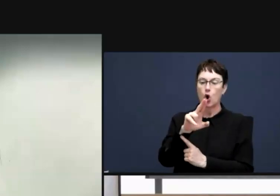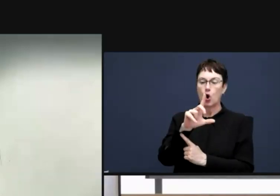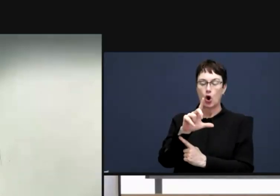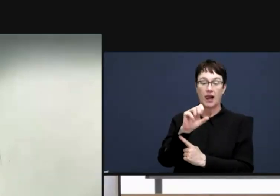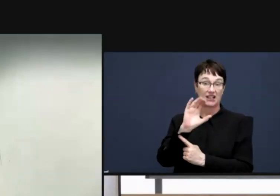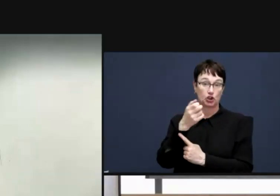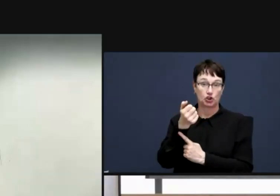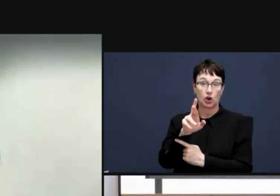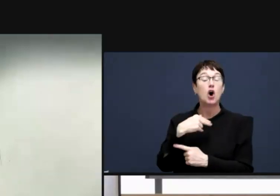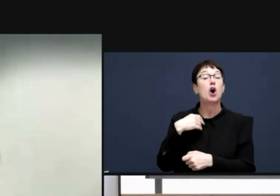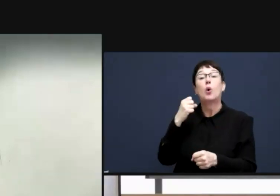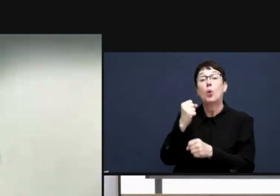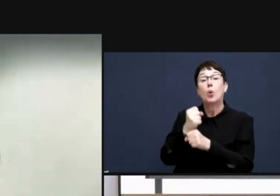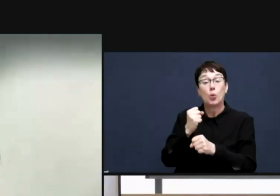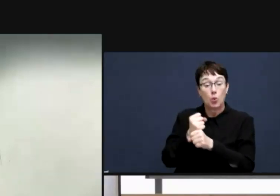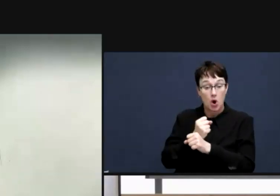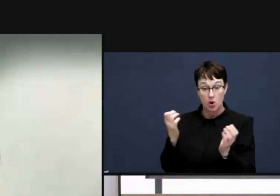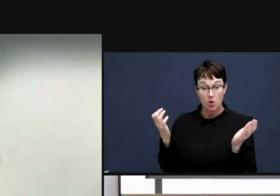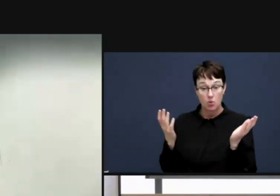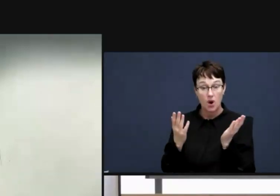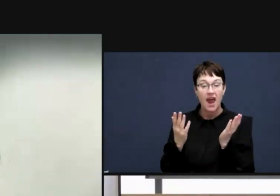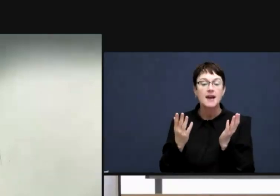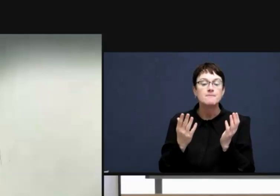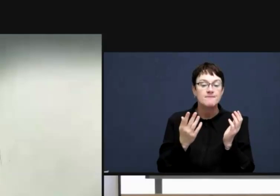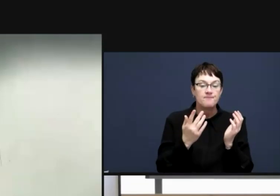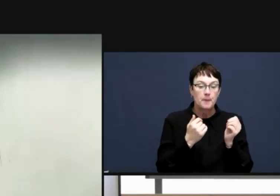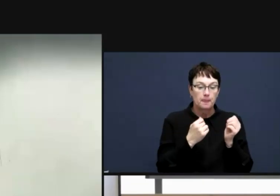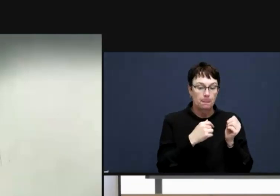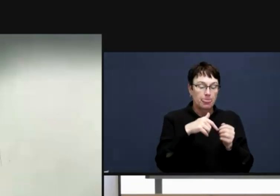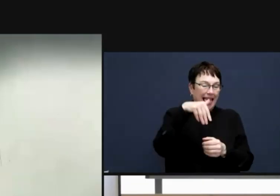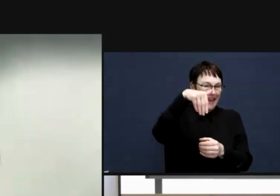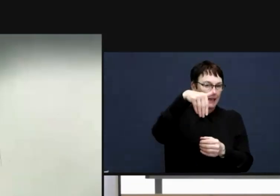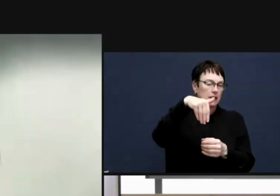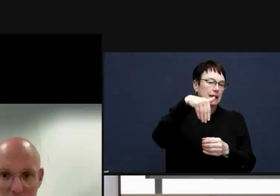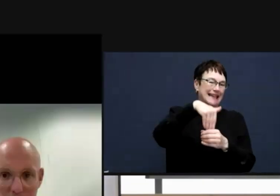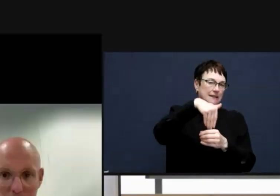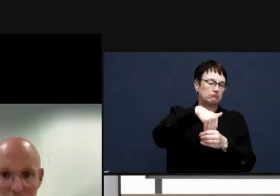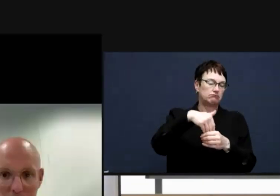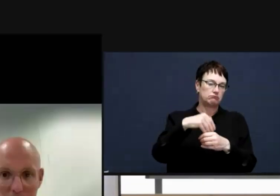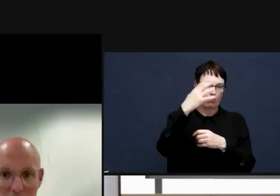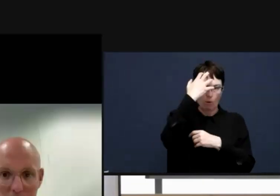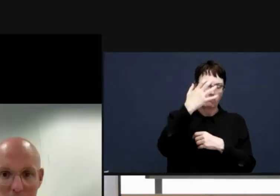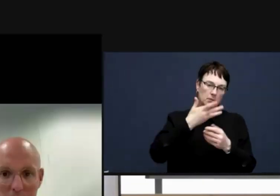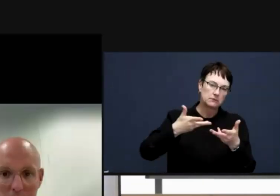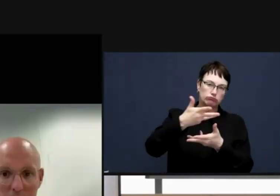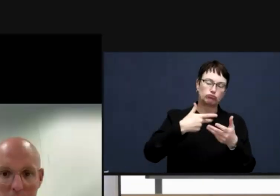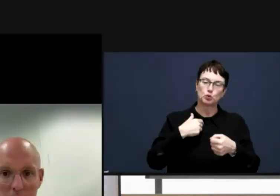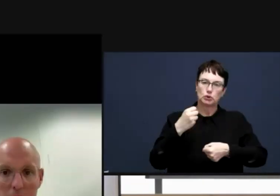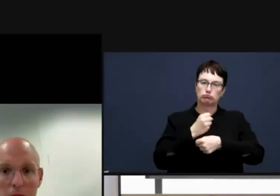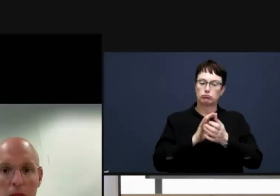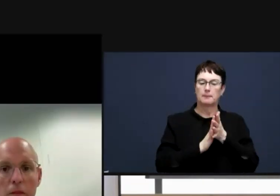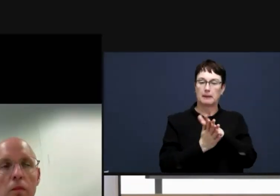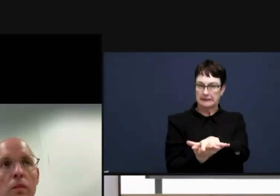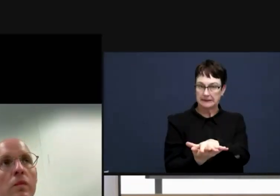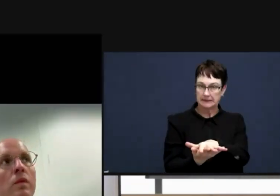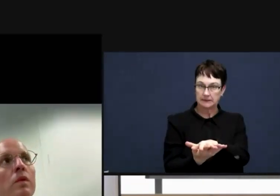and Kingdom Relations. We're one of the implementing bodies for that ministry. Which means that you're also monitoring